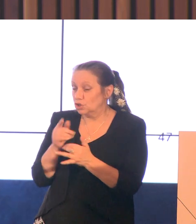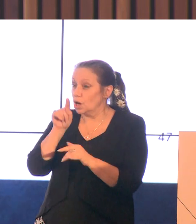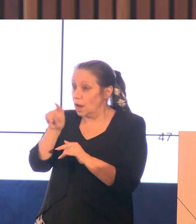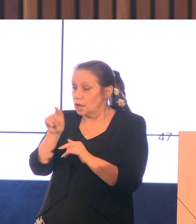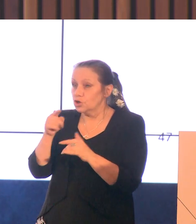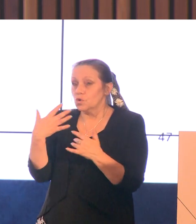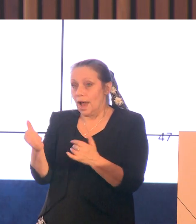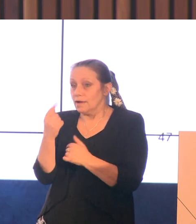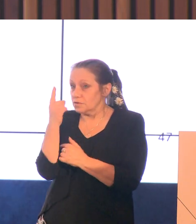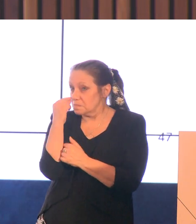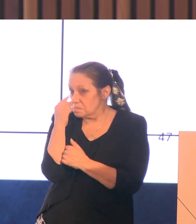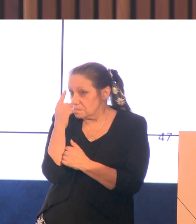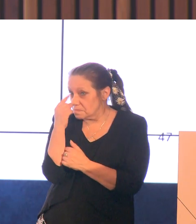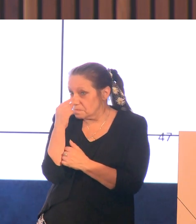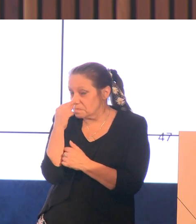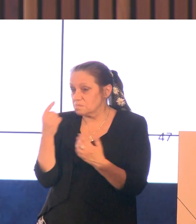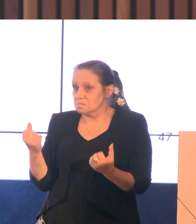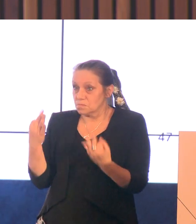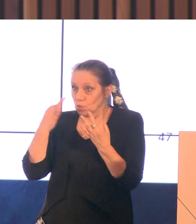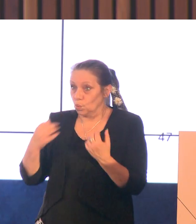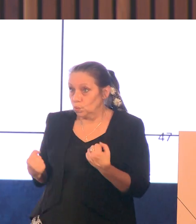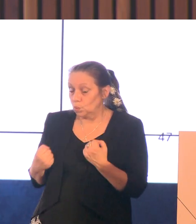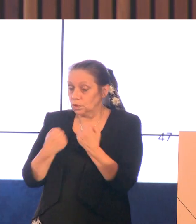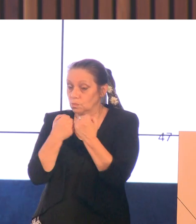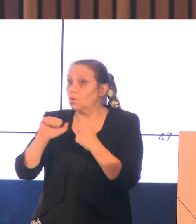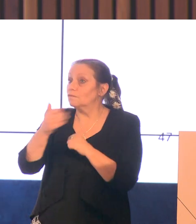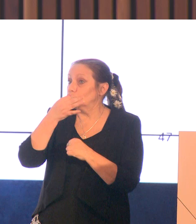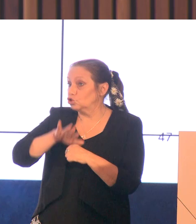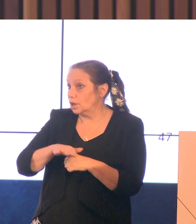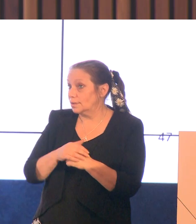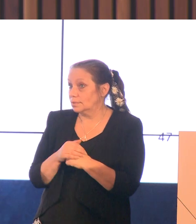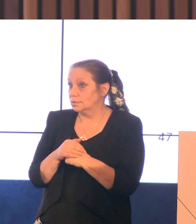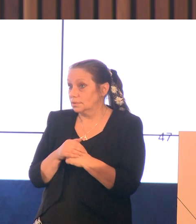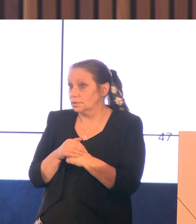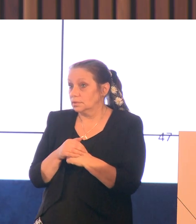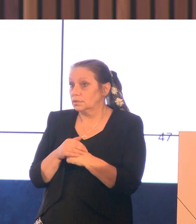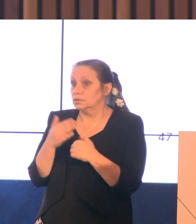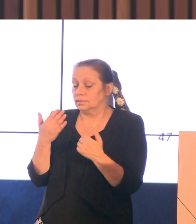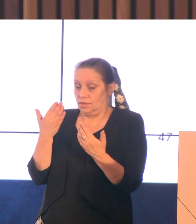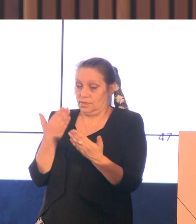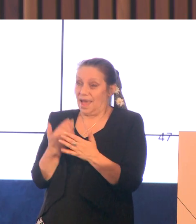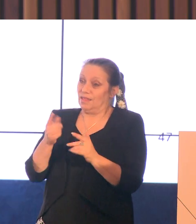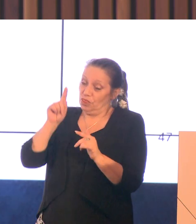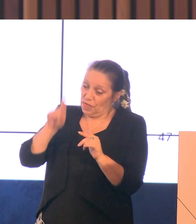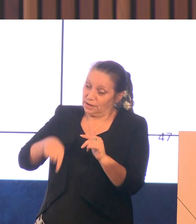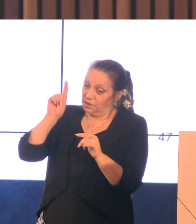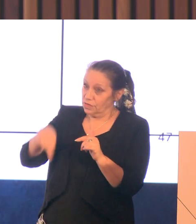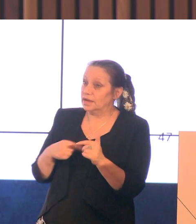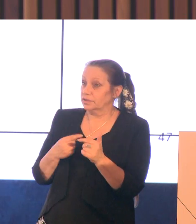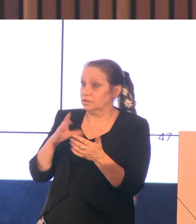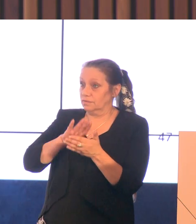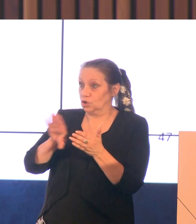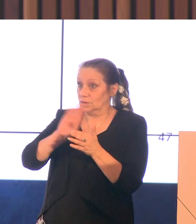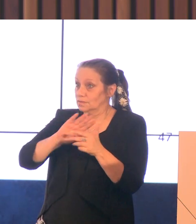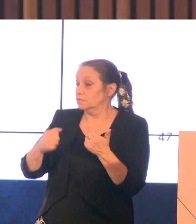facing the prospect of getting virtually no support for your child, and on the other hand thousands of dollars of